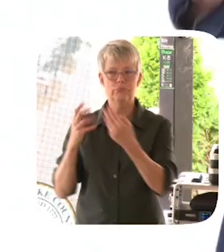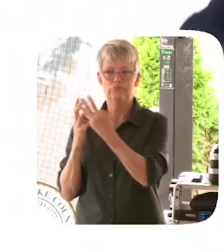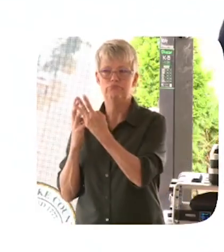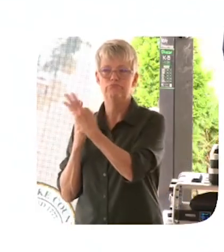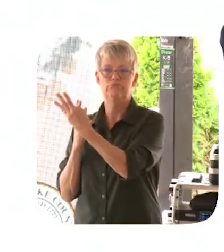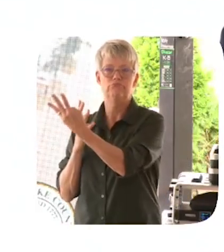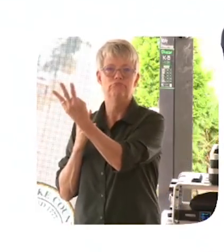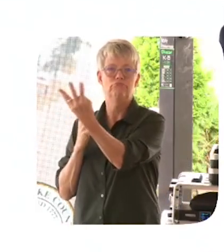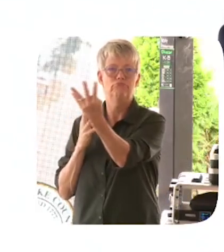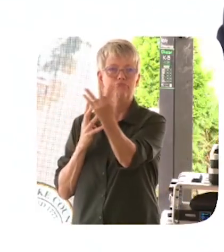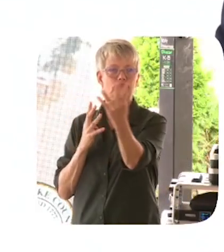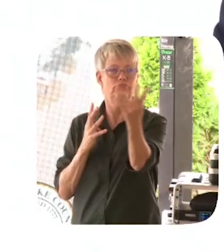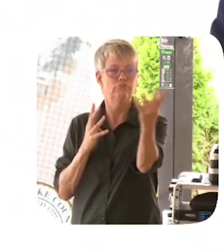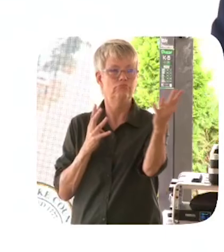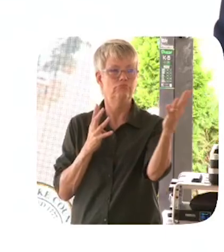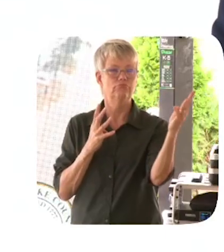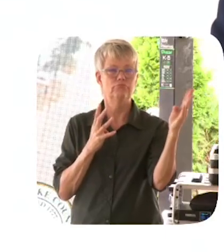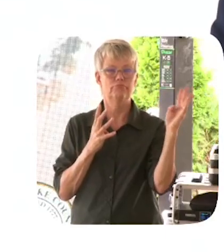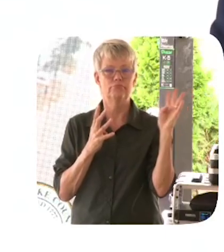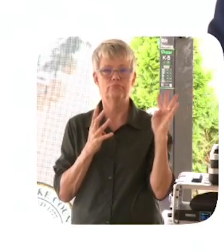around behind you,